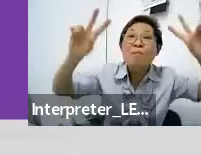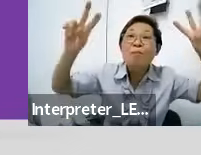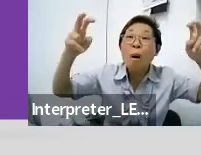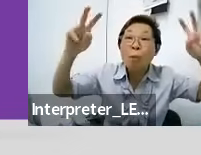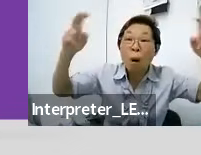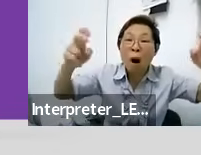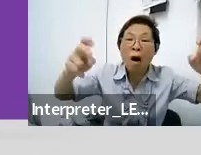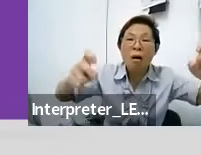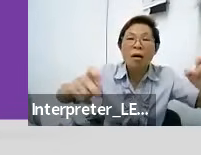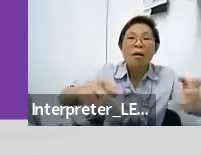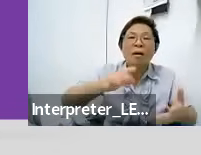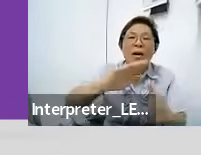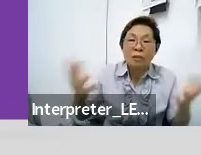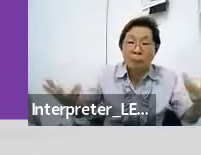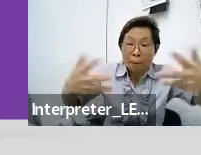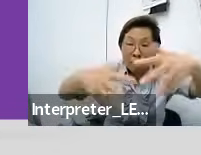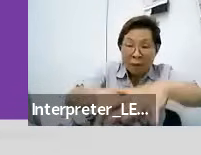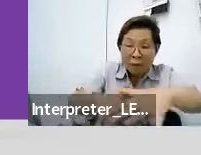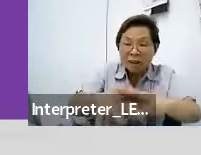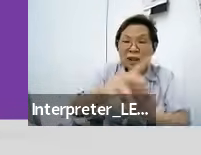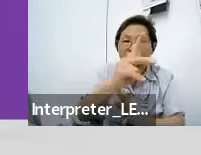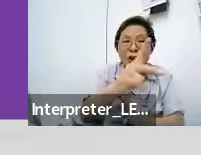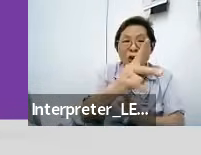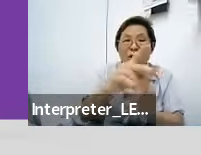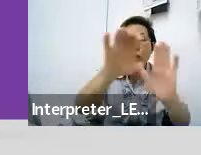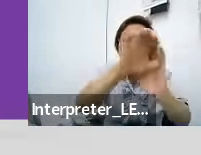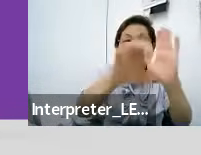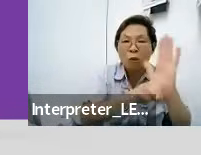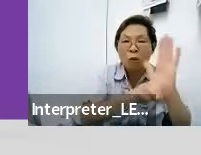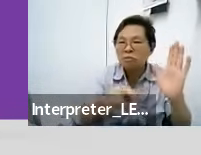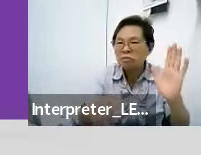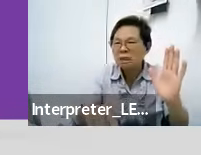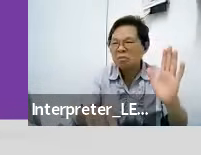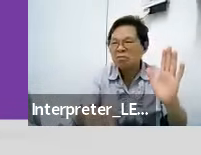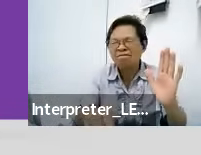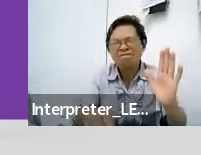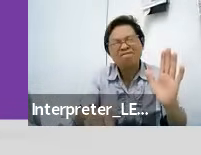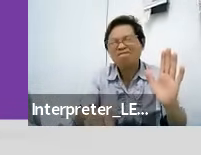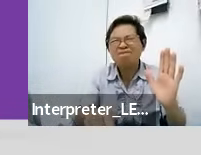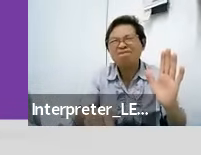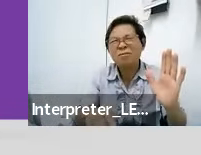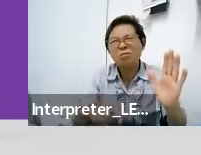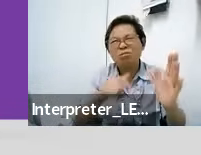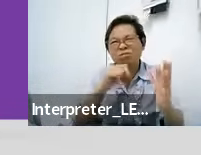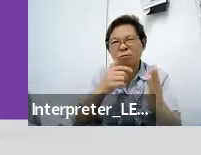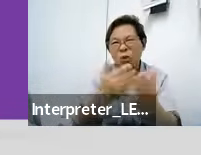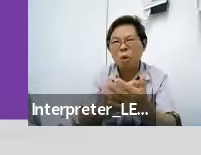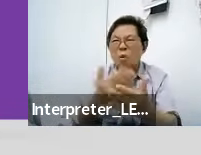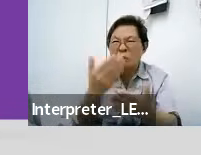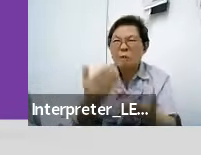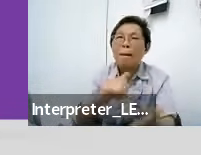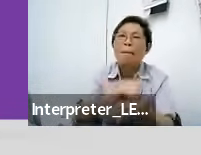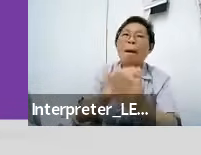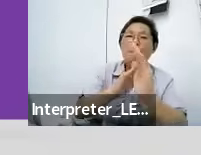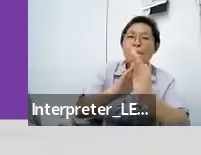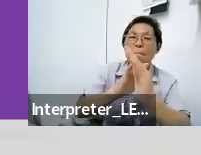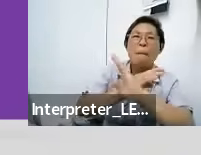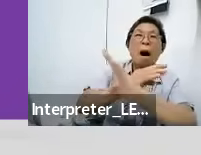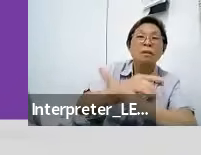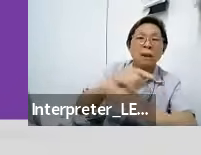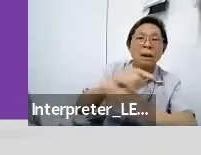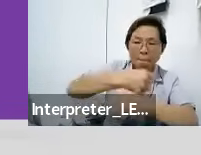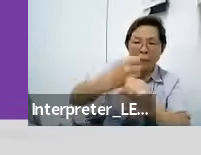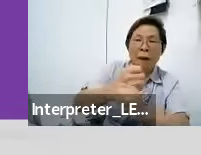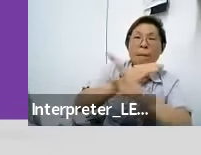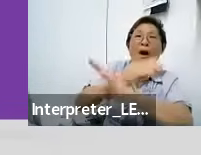the mainstream curriculum might not be very inclusive friendly, and that create barriers for our students with